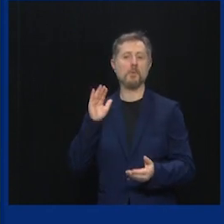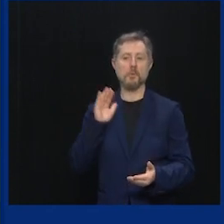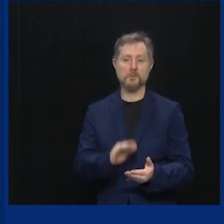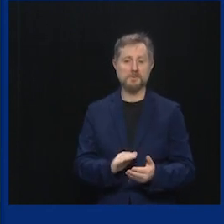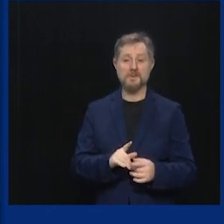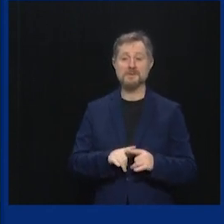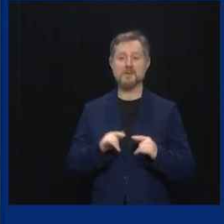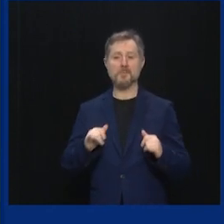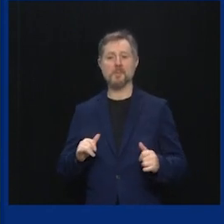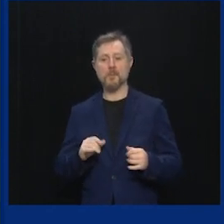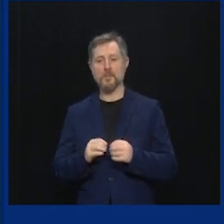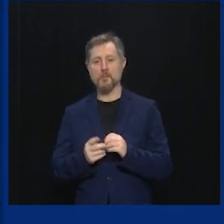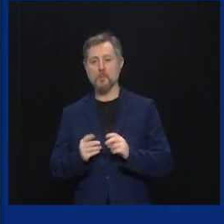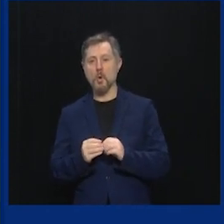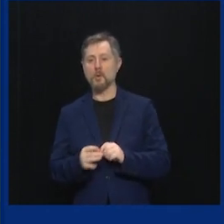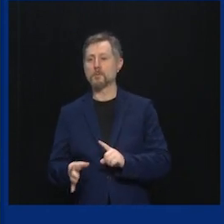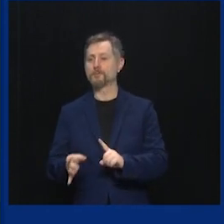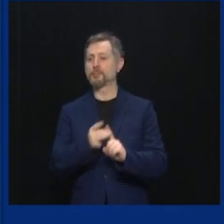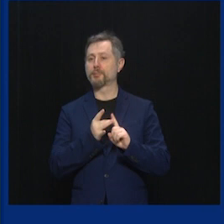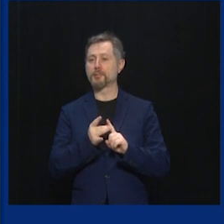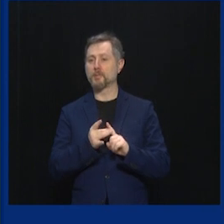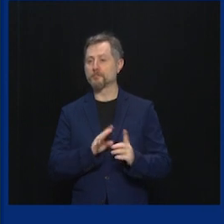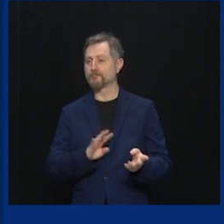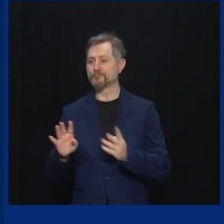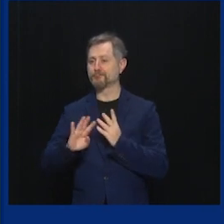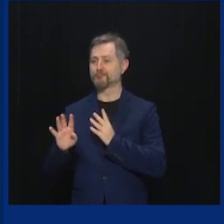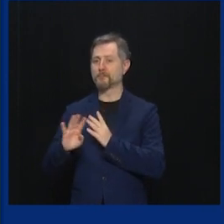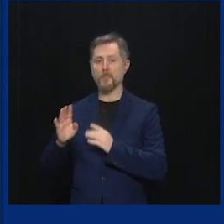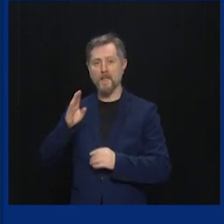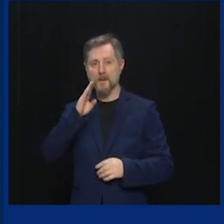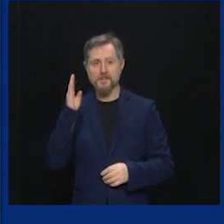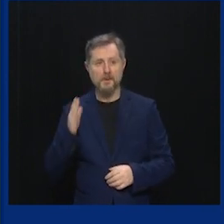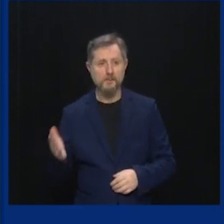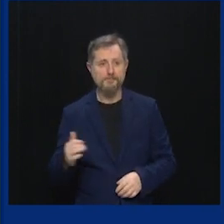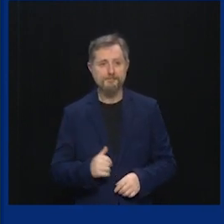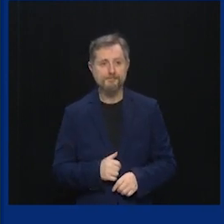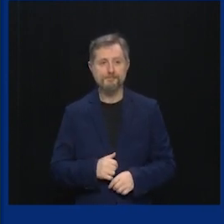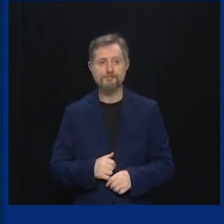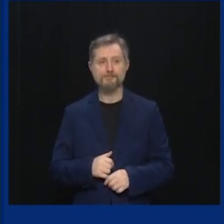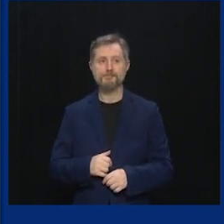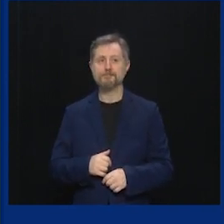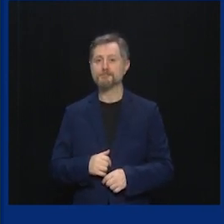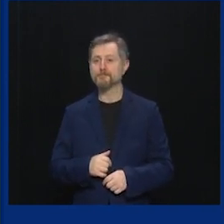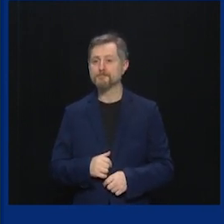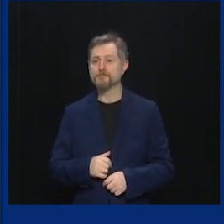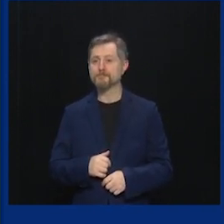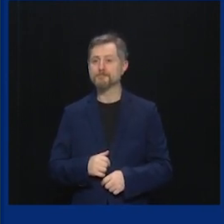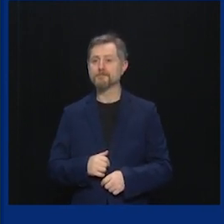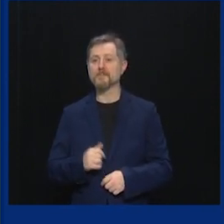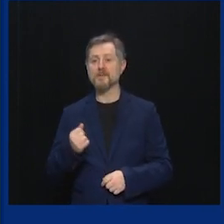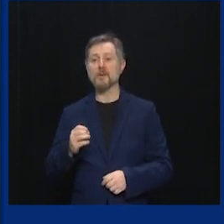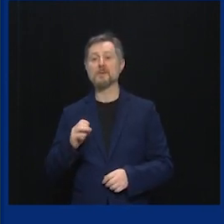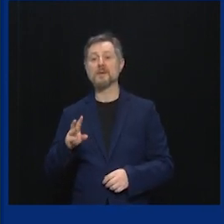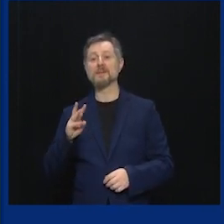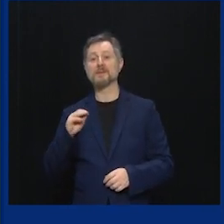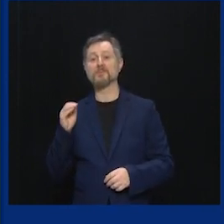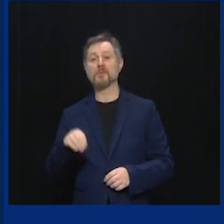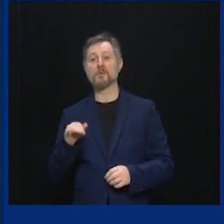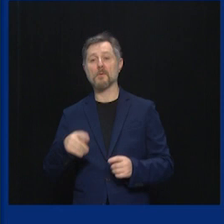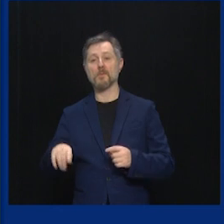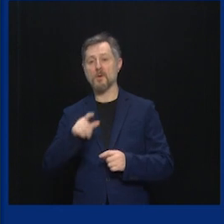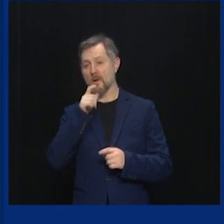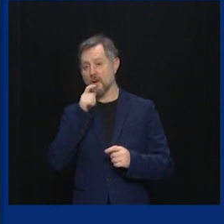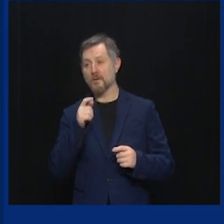significantly. So this is what we're monitoring. We've lost, in fact, 70% of the bed losses are in upstate. That